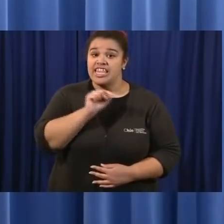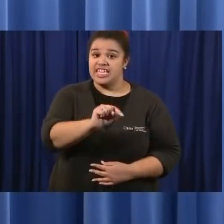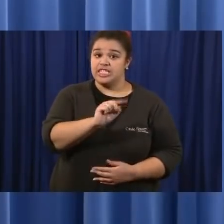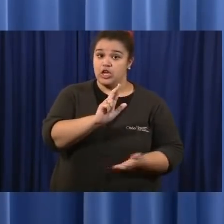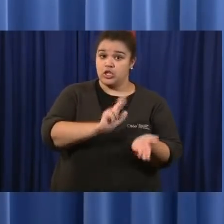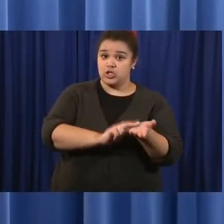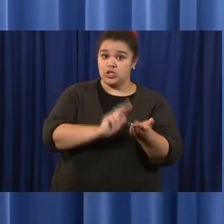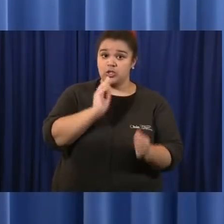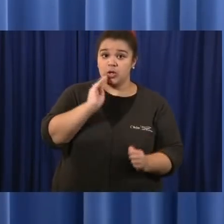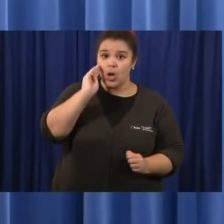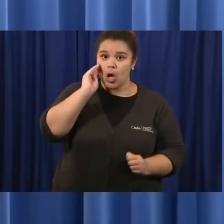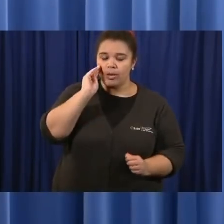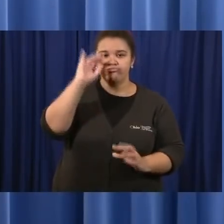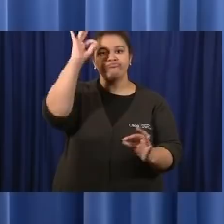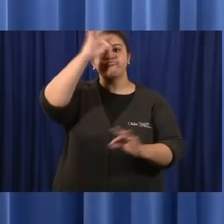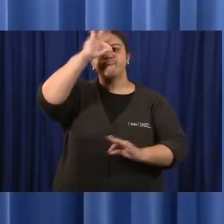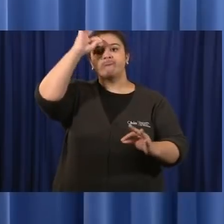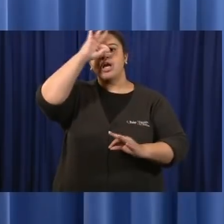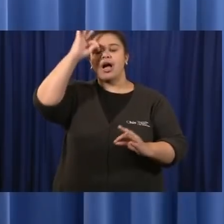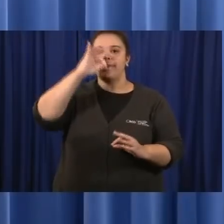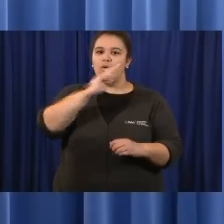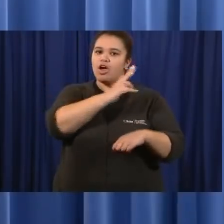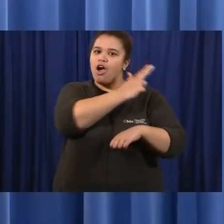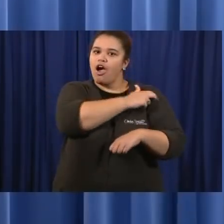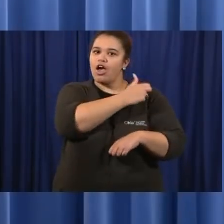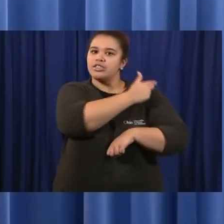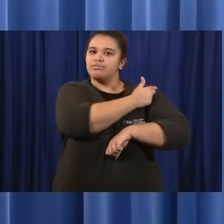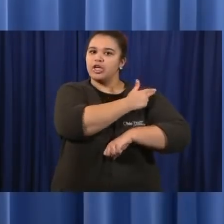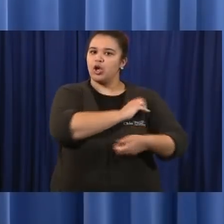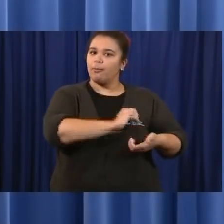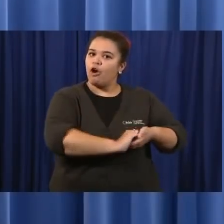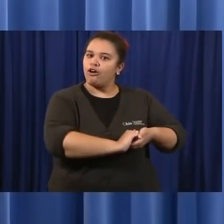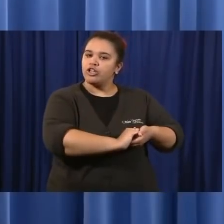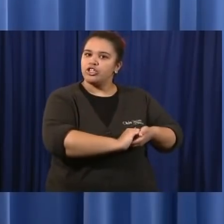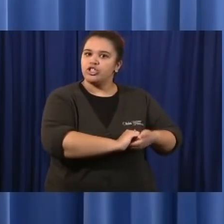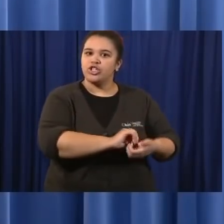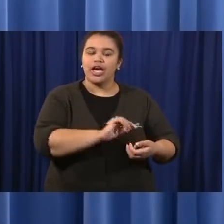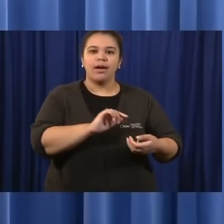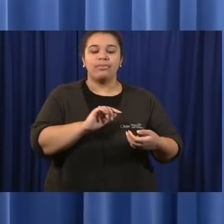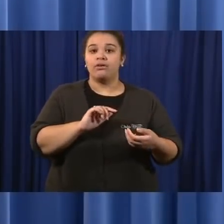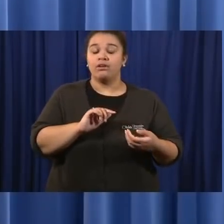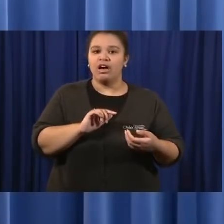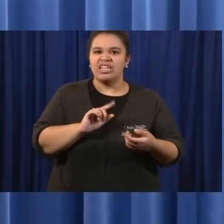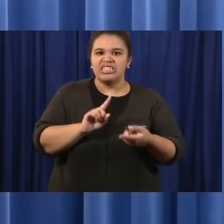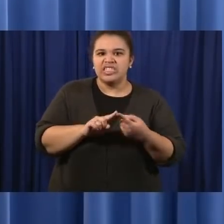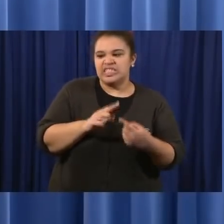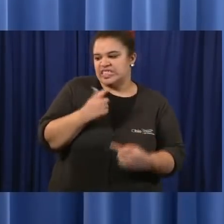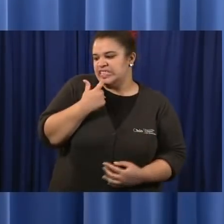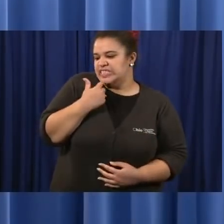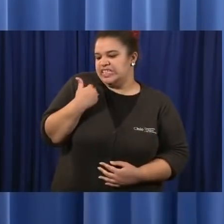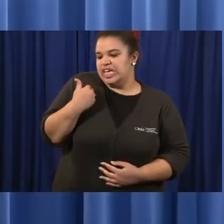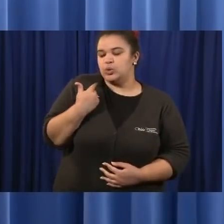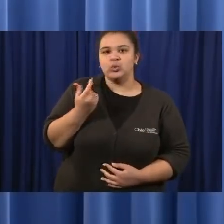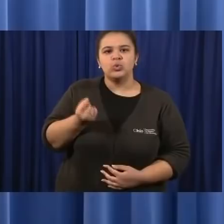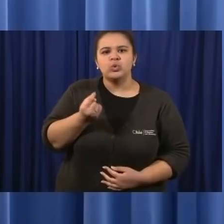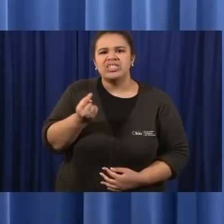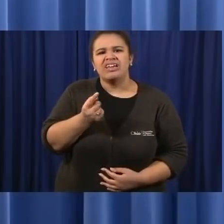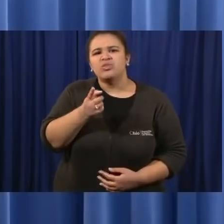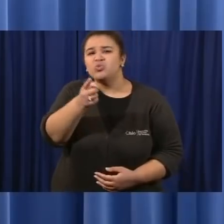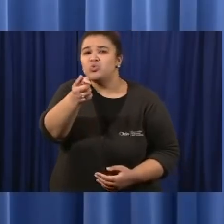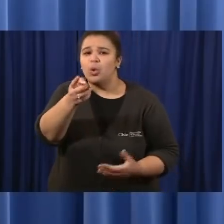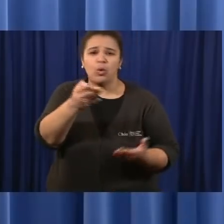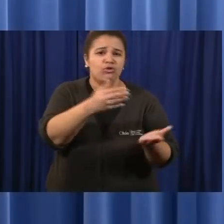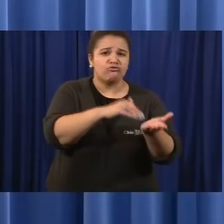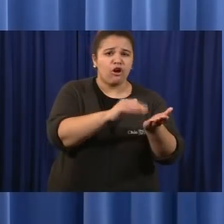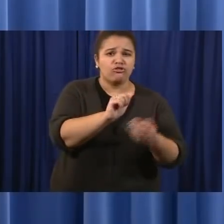they heard it this past Tuesday. Can you or Dr. Acton address this apparent disconnect with